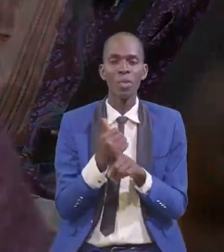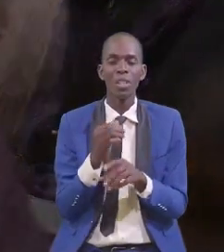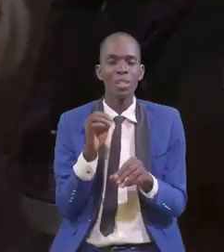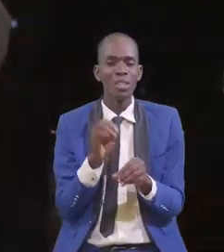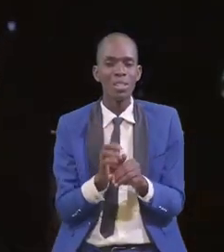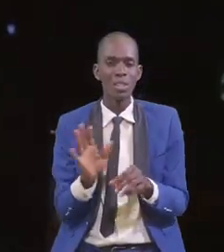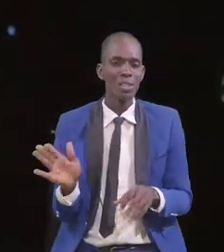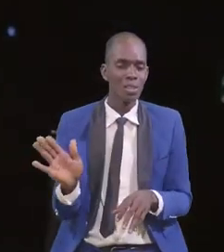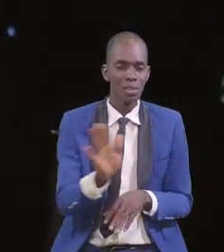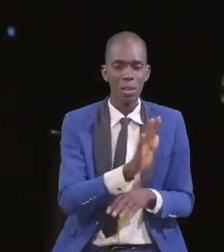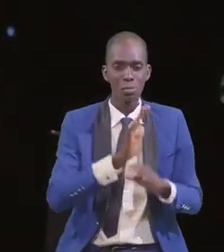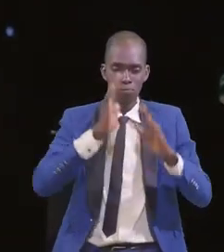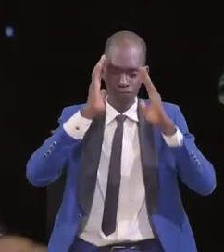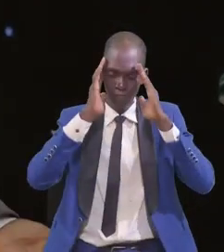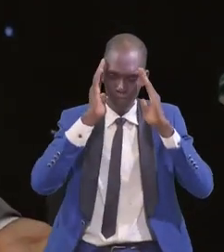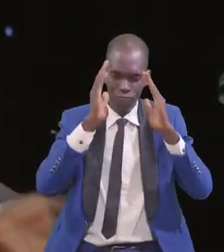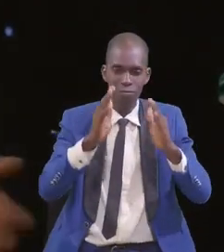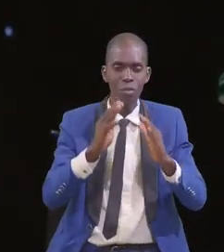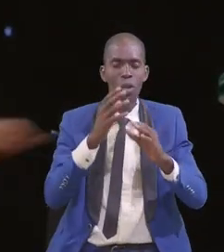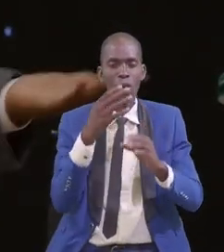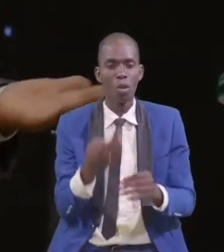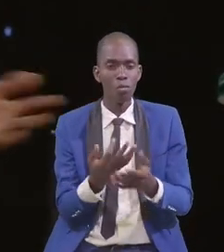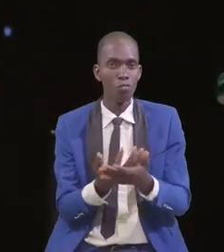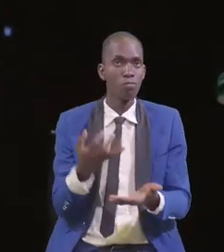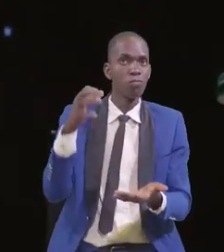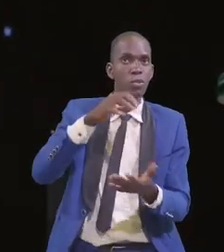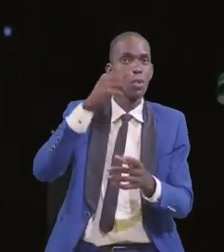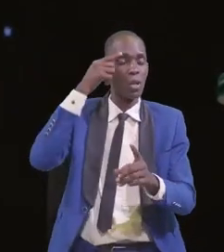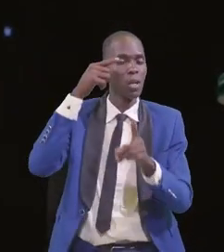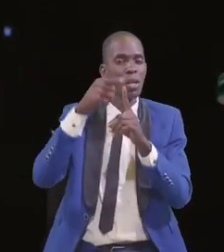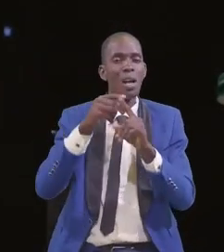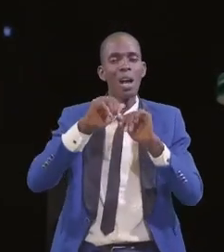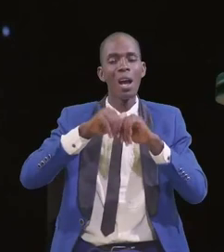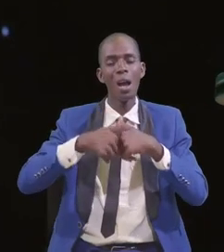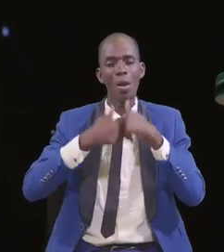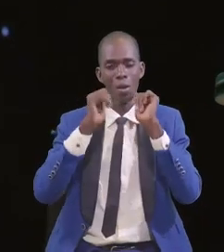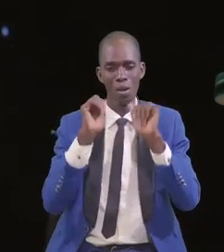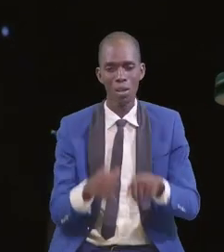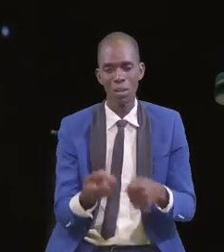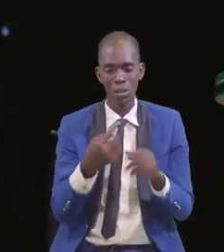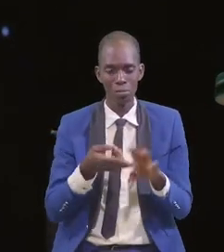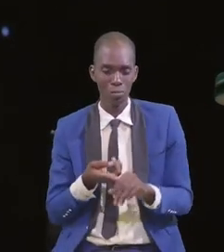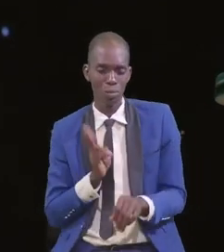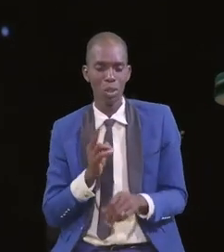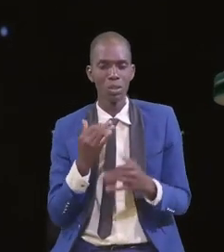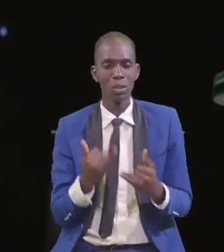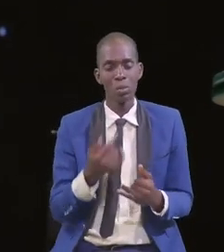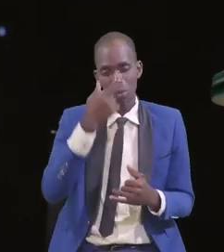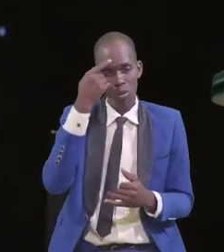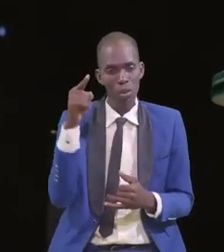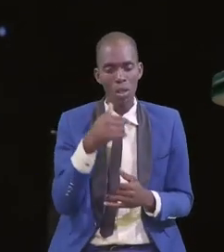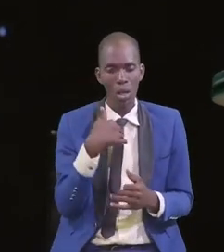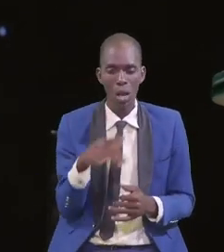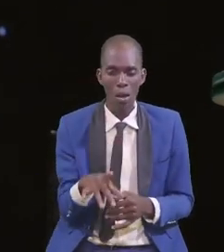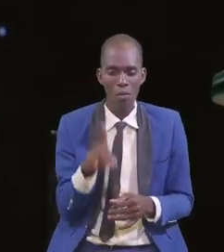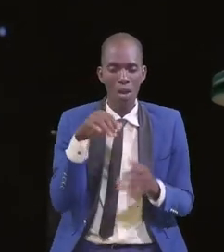in their pursuit of riches. And now, how can they come out? They've discovered this sin